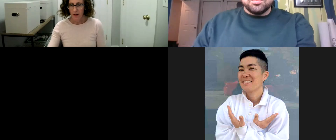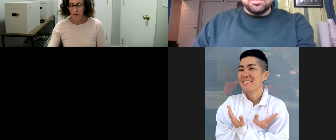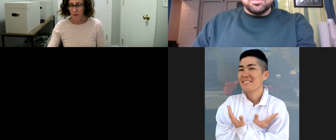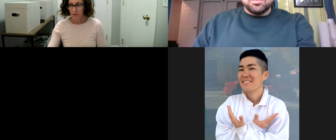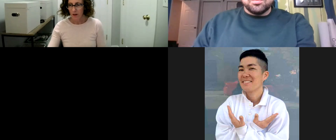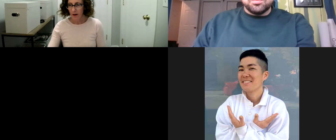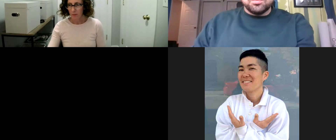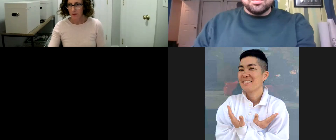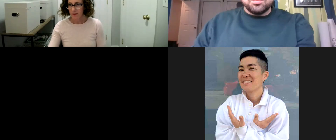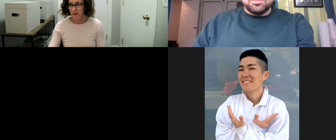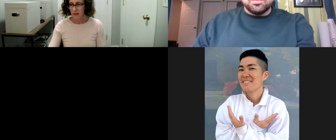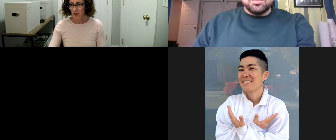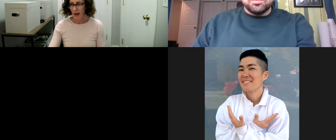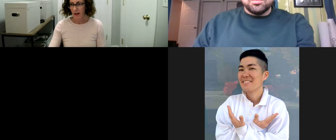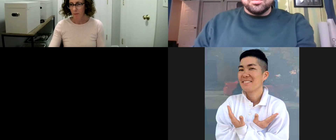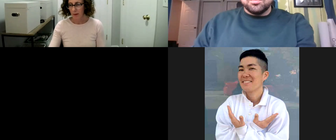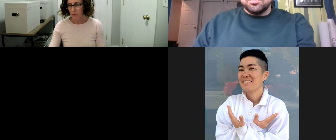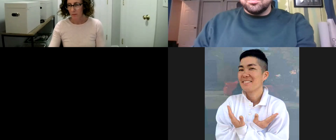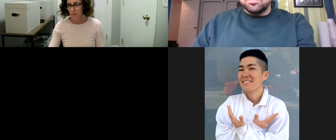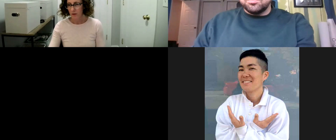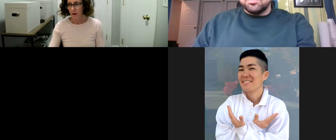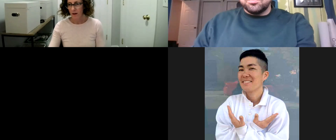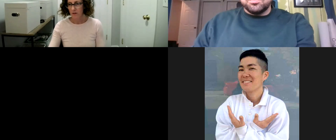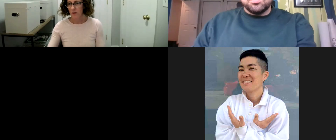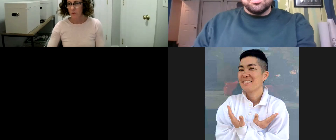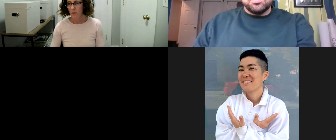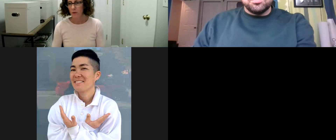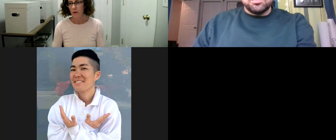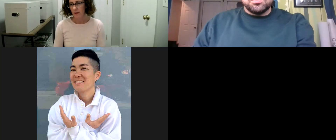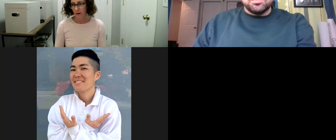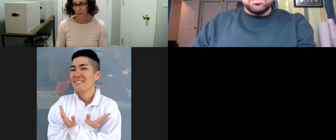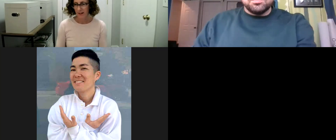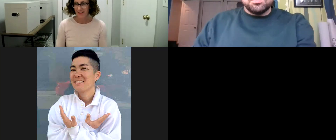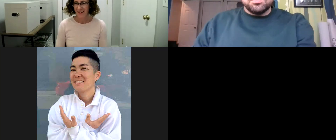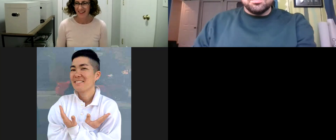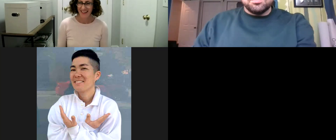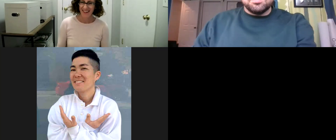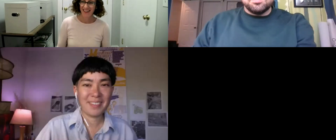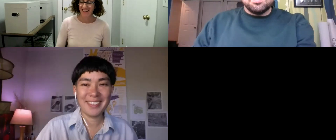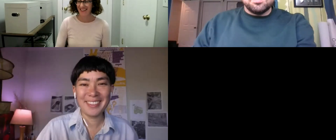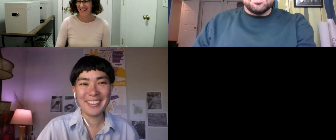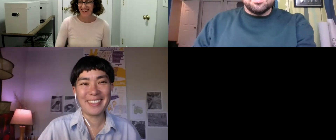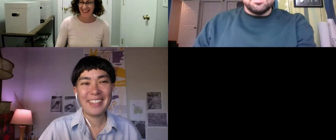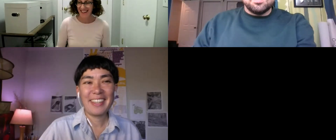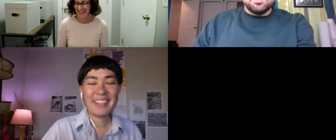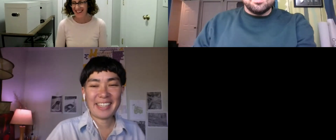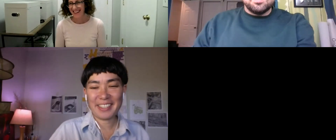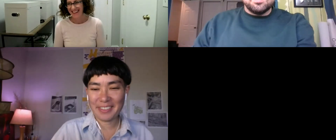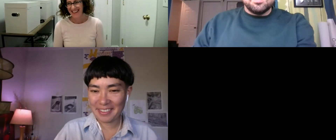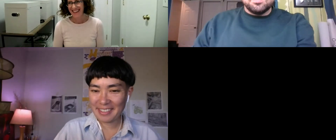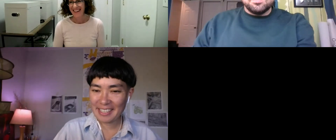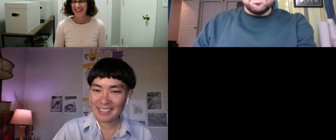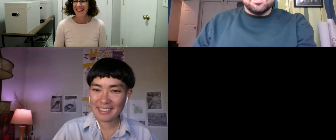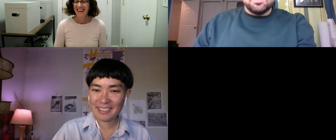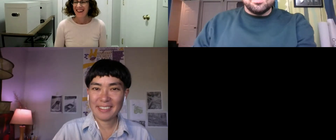Ginger, I don't know if you're able to see the chat, but you've got a "so cool" comment here. Thank